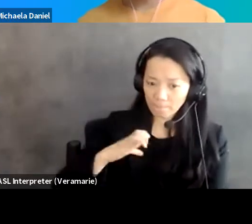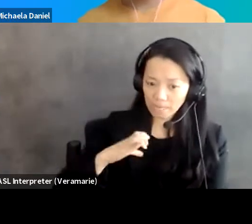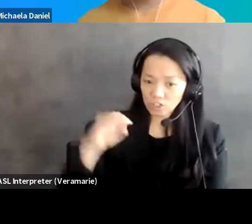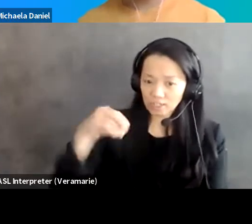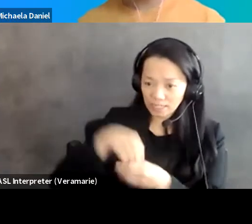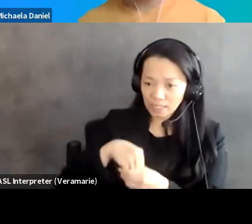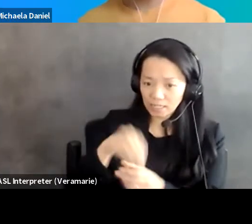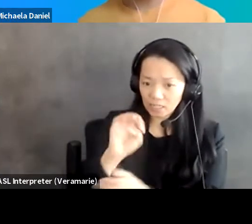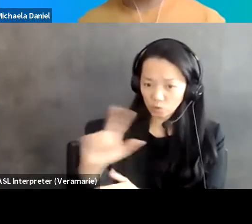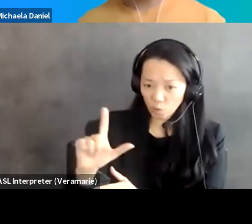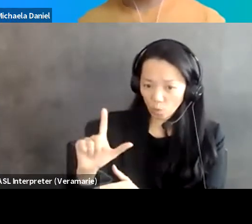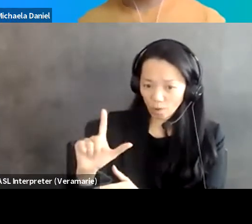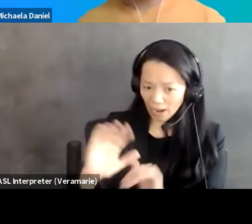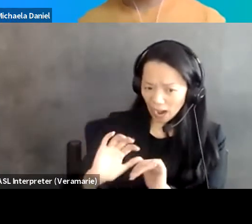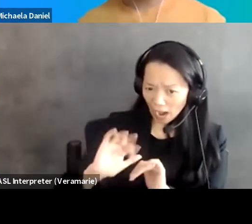Illinois?